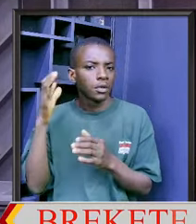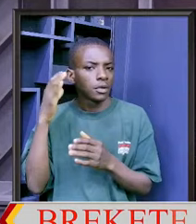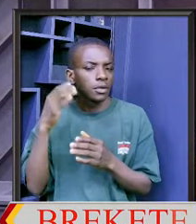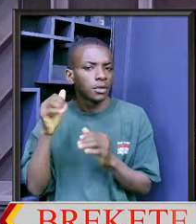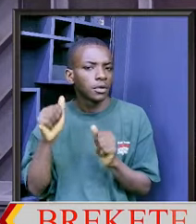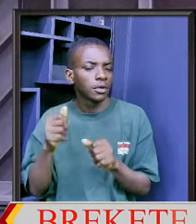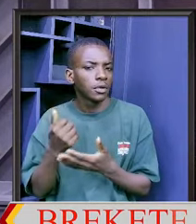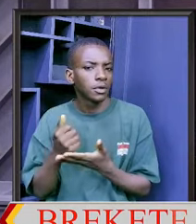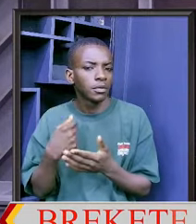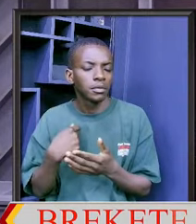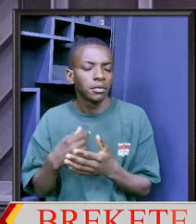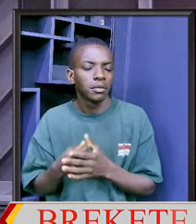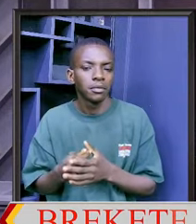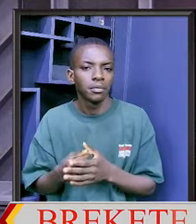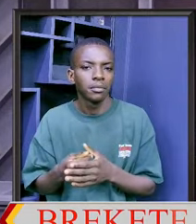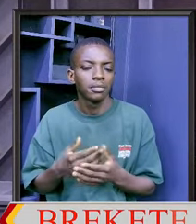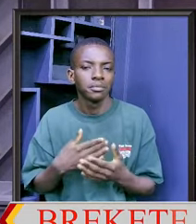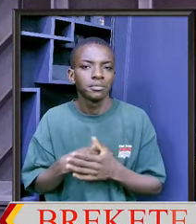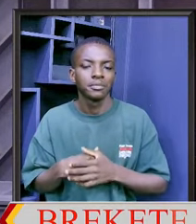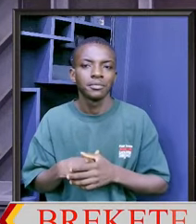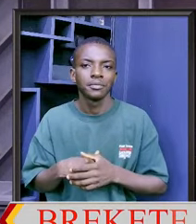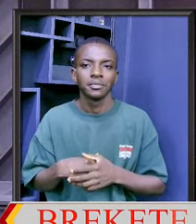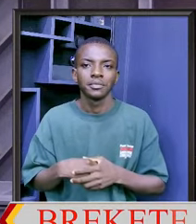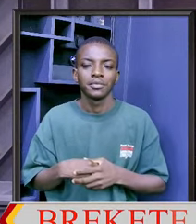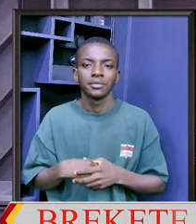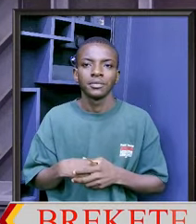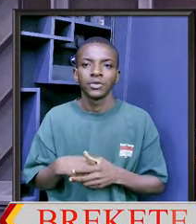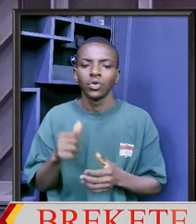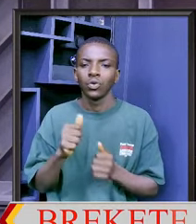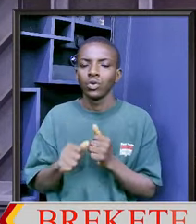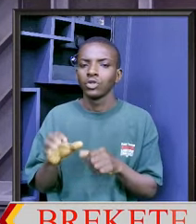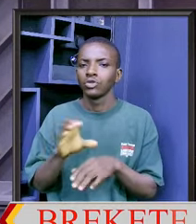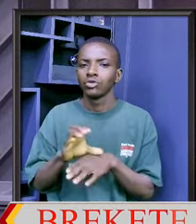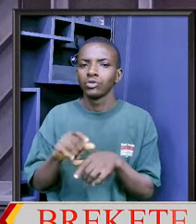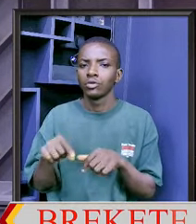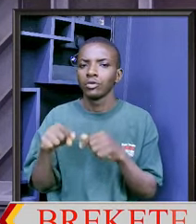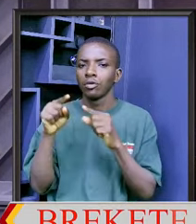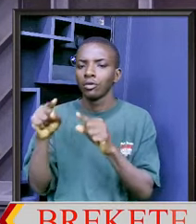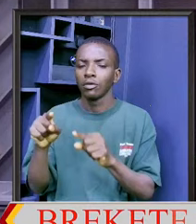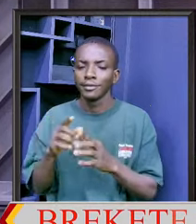me, sir. No. I beg, my sir. My dear. I beg, sir. Which church did you go?